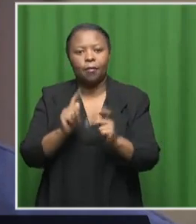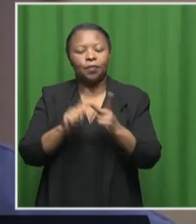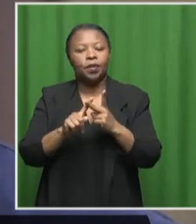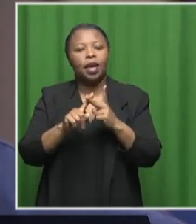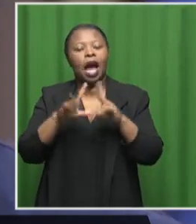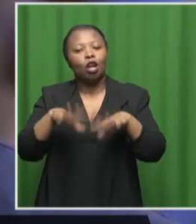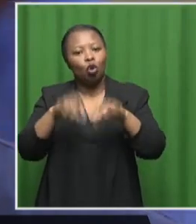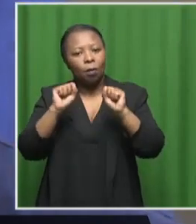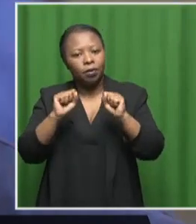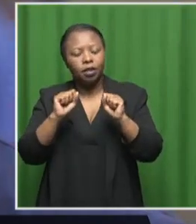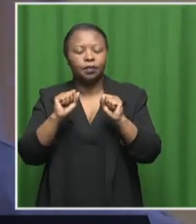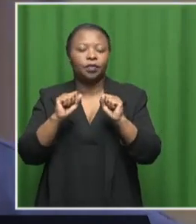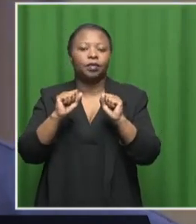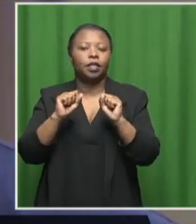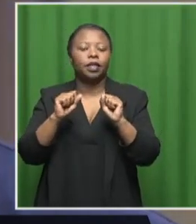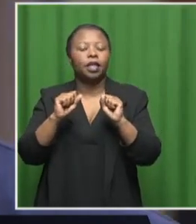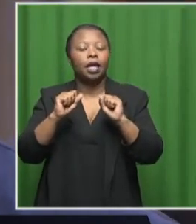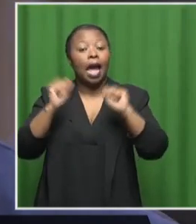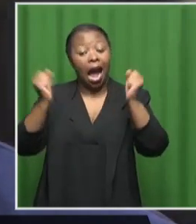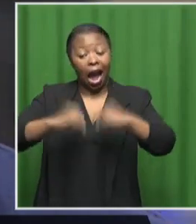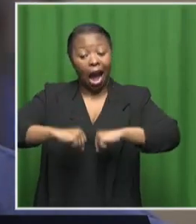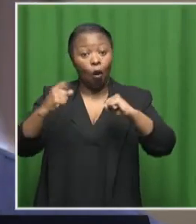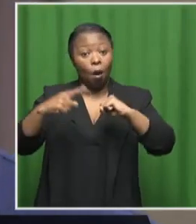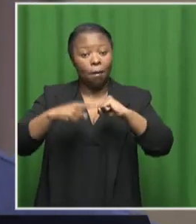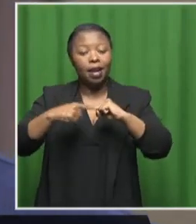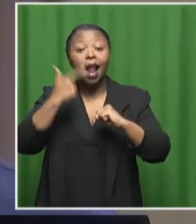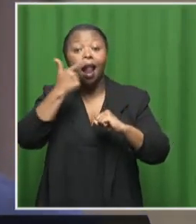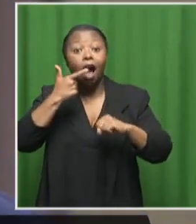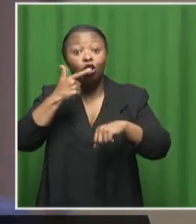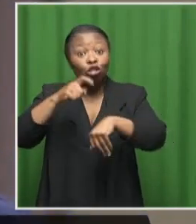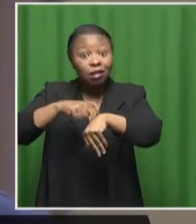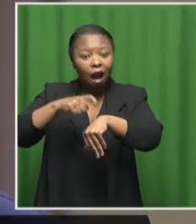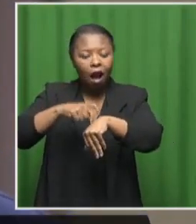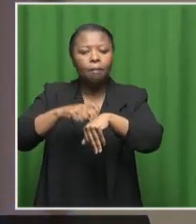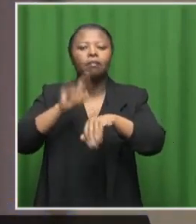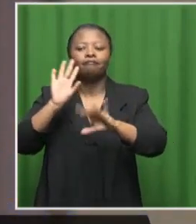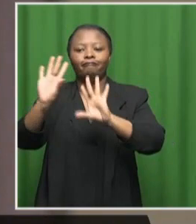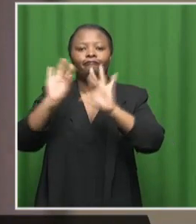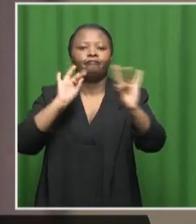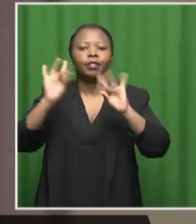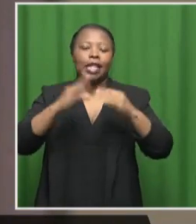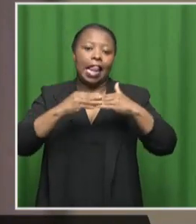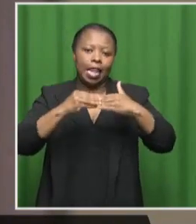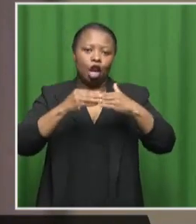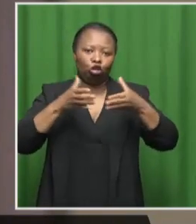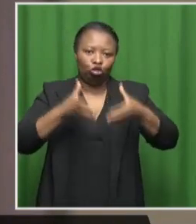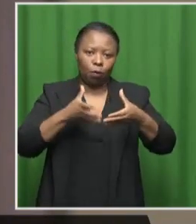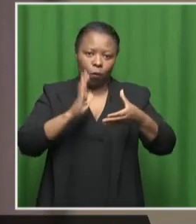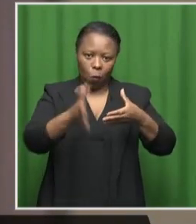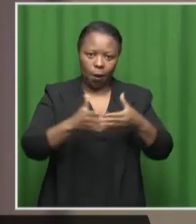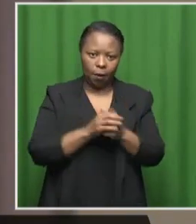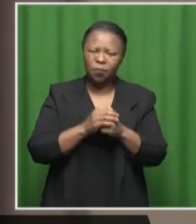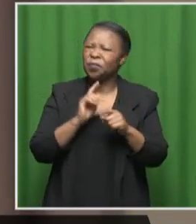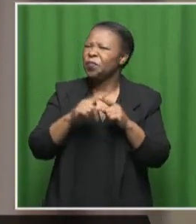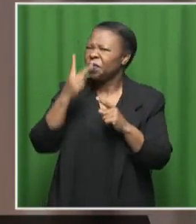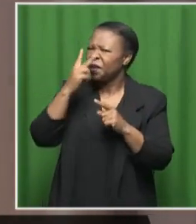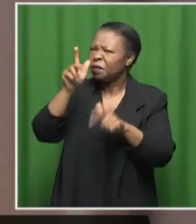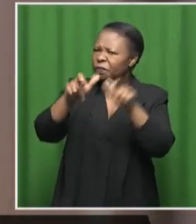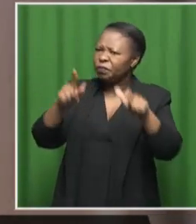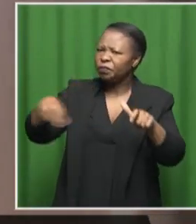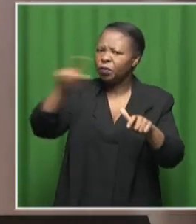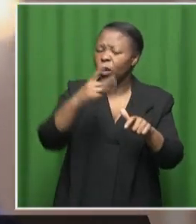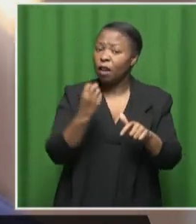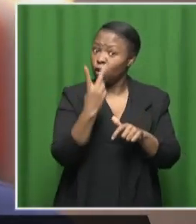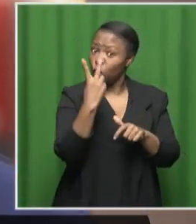resolutions, and then during lunchtime the election of leadership. When you look at the number of delegates that are here, you've got two contenders for